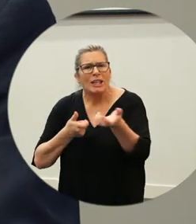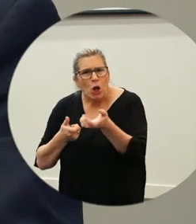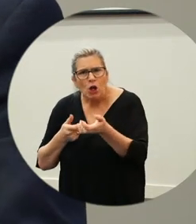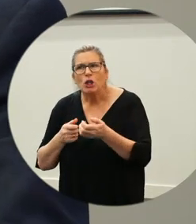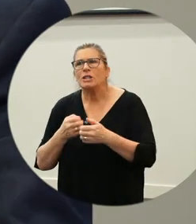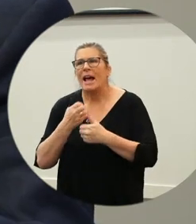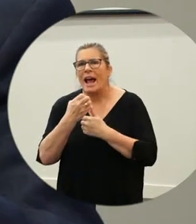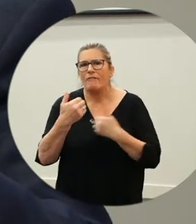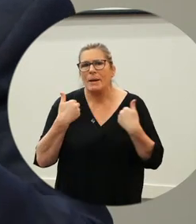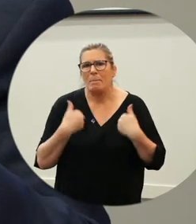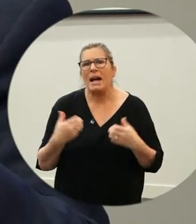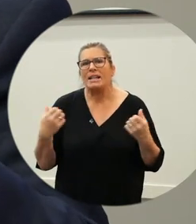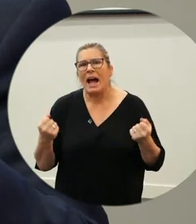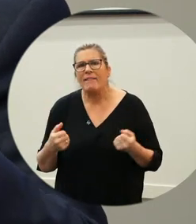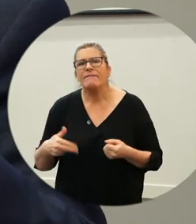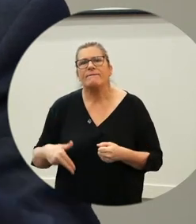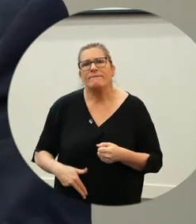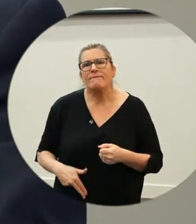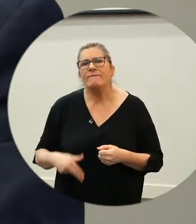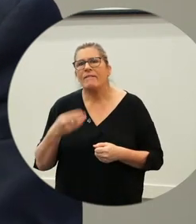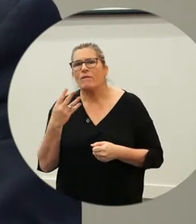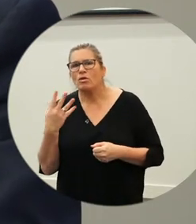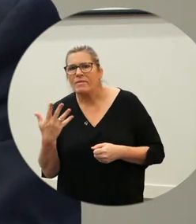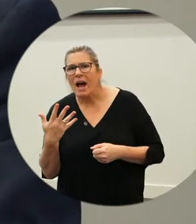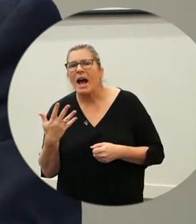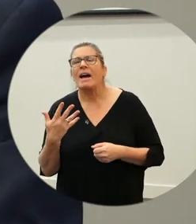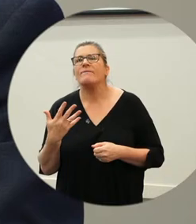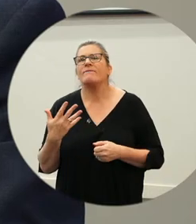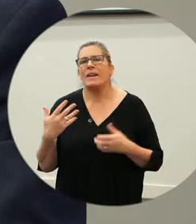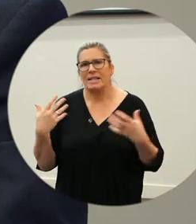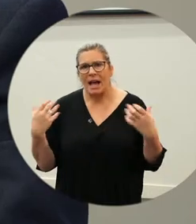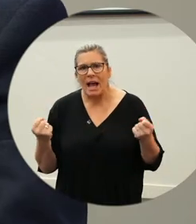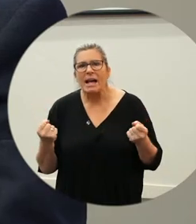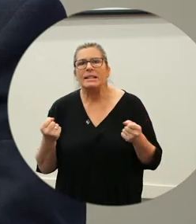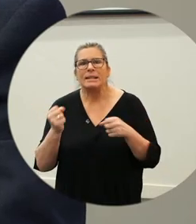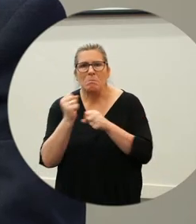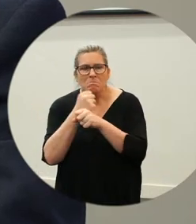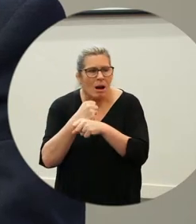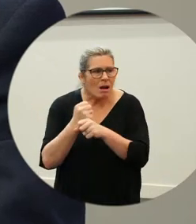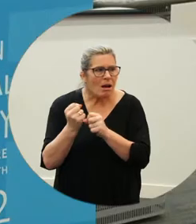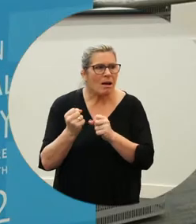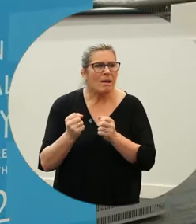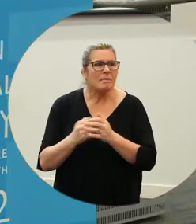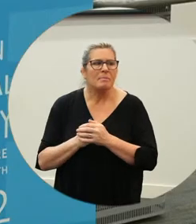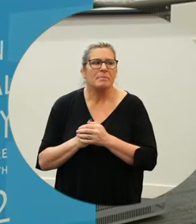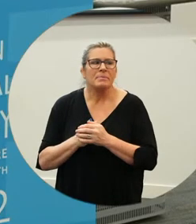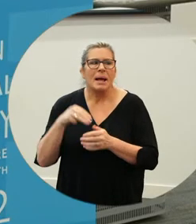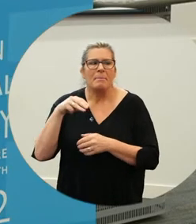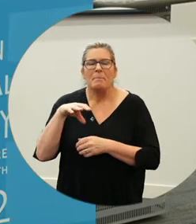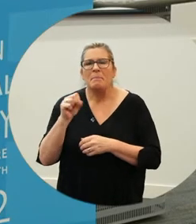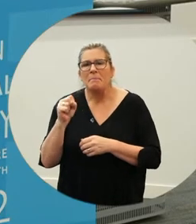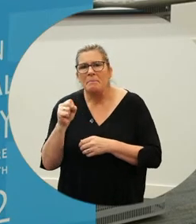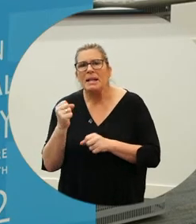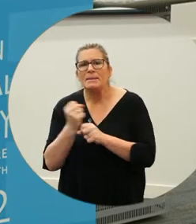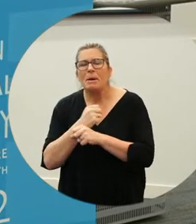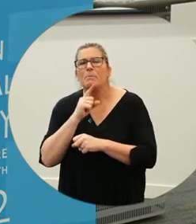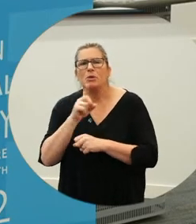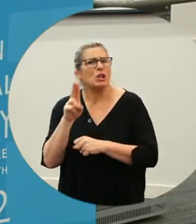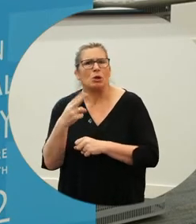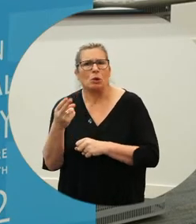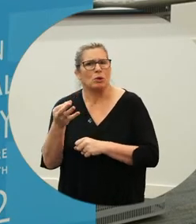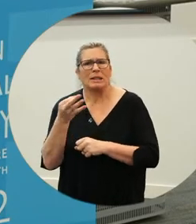Webley 45, and every car had a box of Mills bombs. They couldn't get accommodation